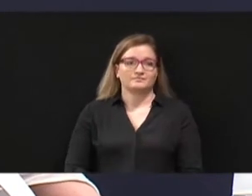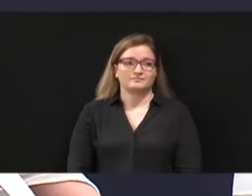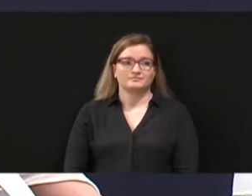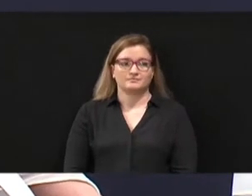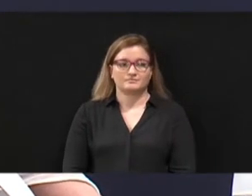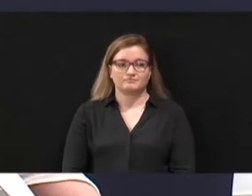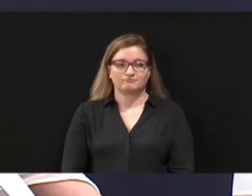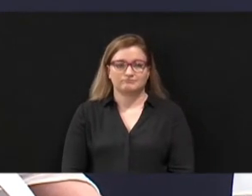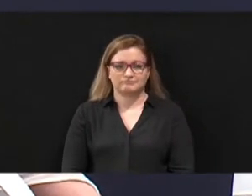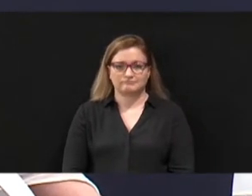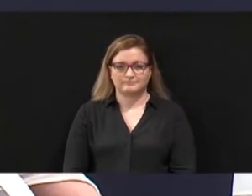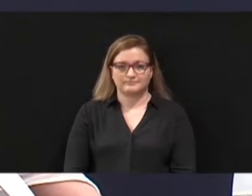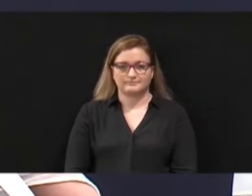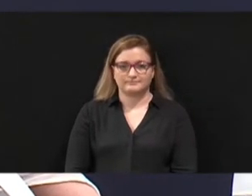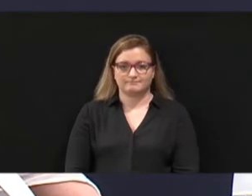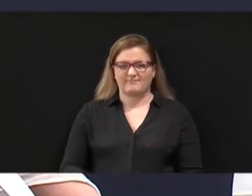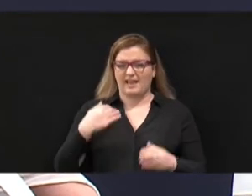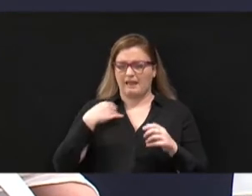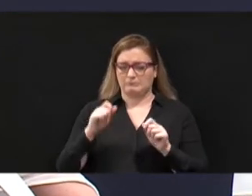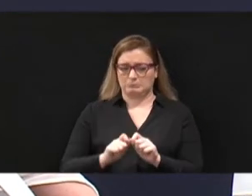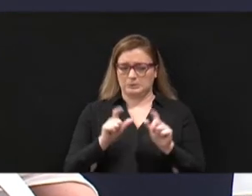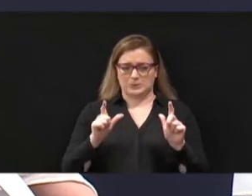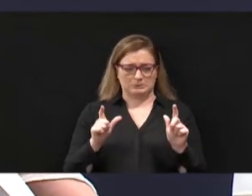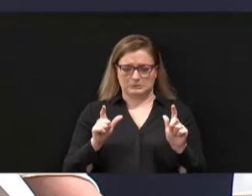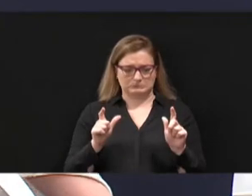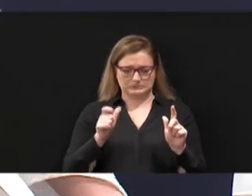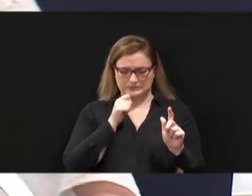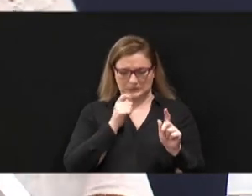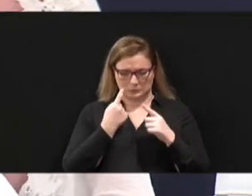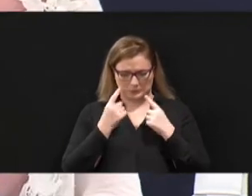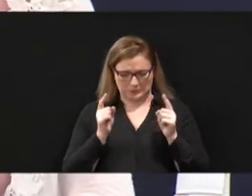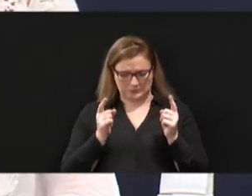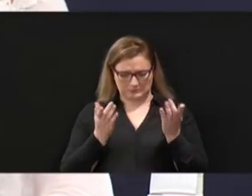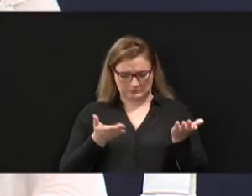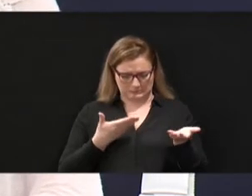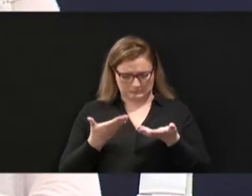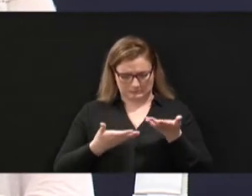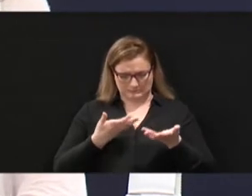I've got this up, but I'm not seeing.